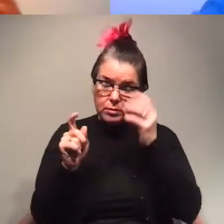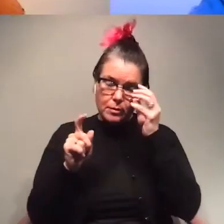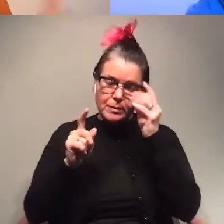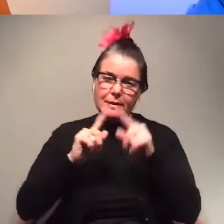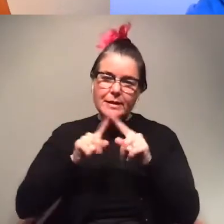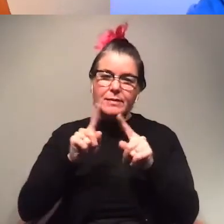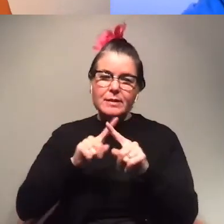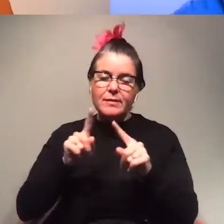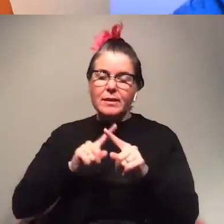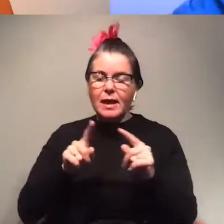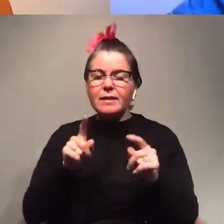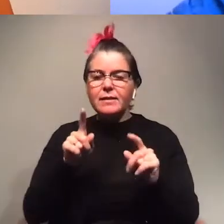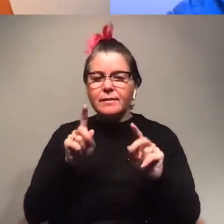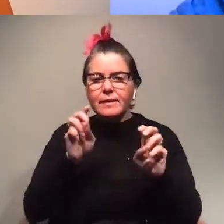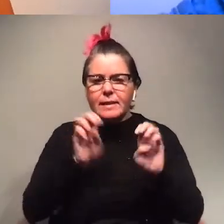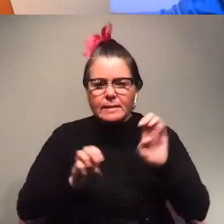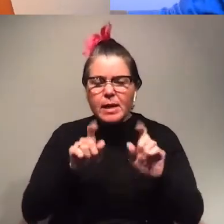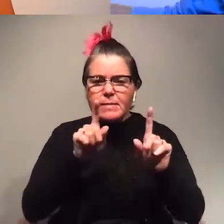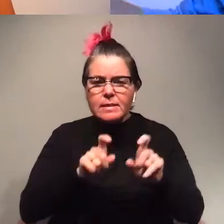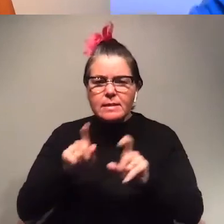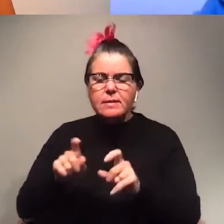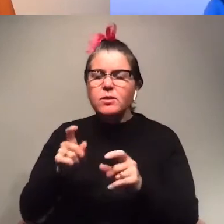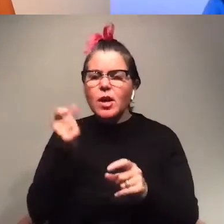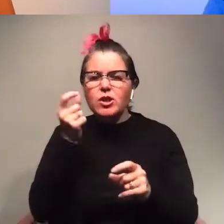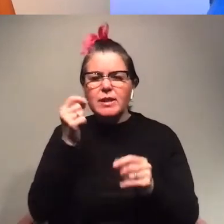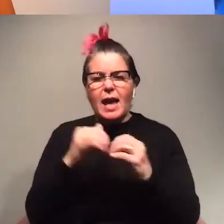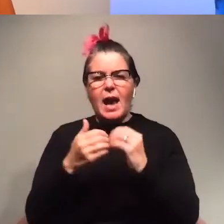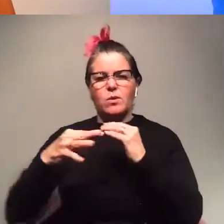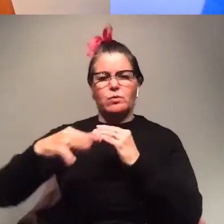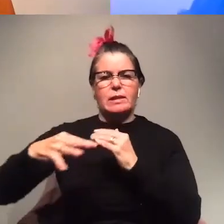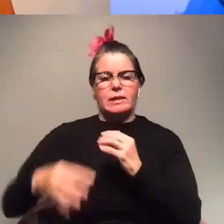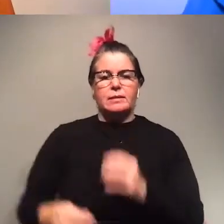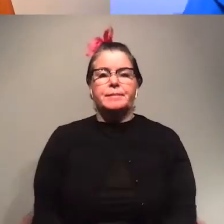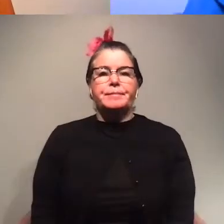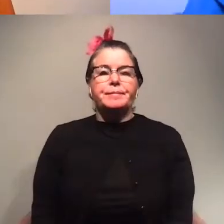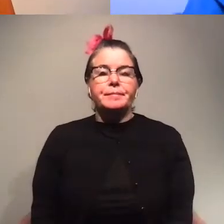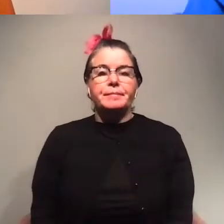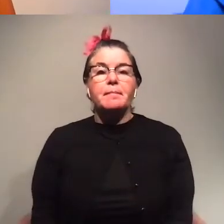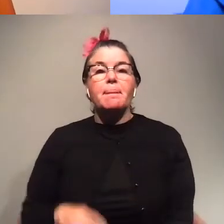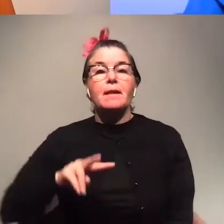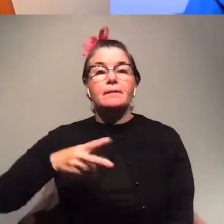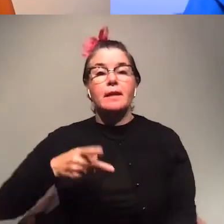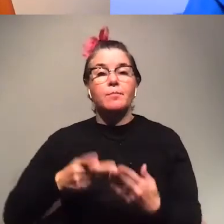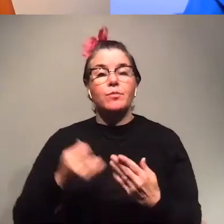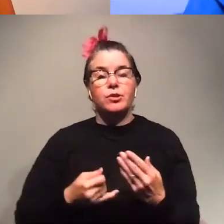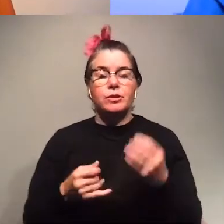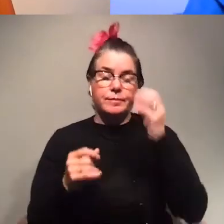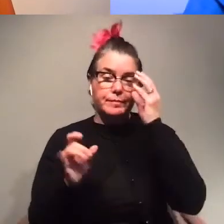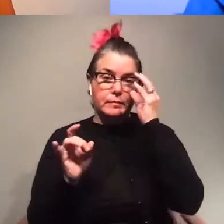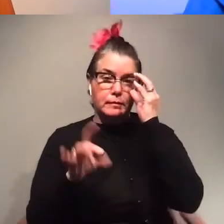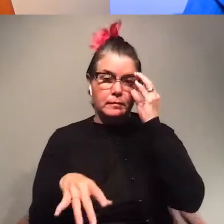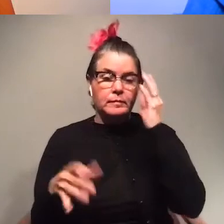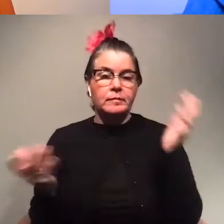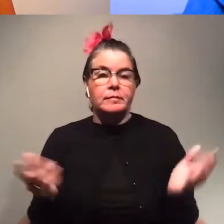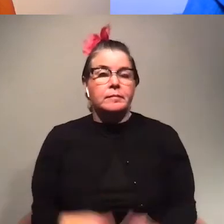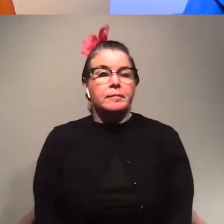of benchtop experiments to understand the release. The other project I'll mention is with